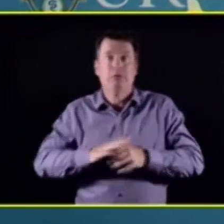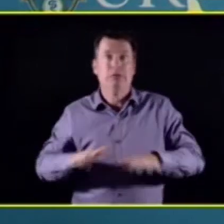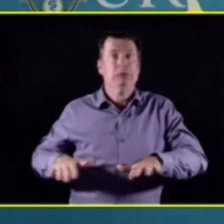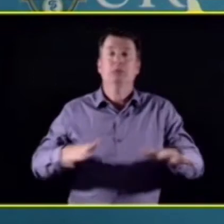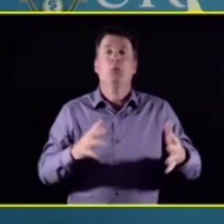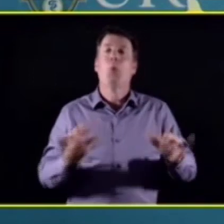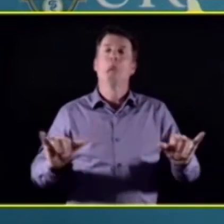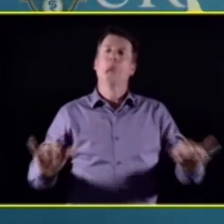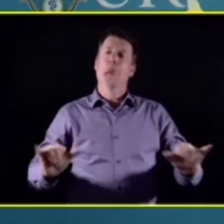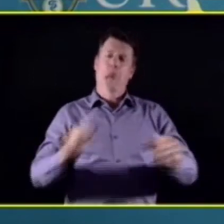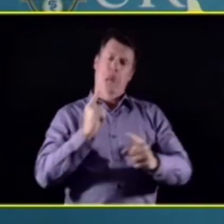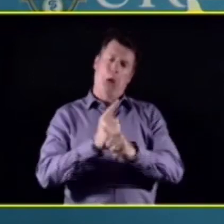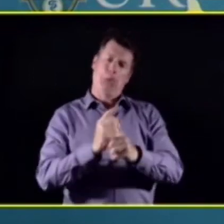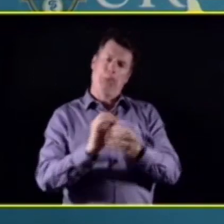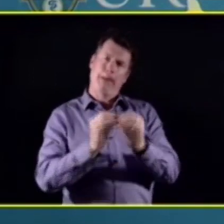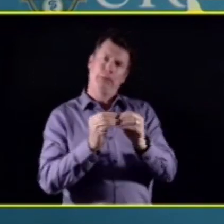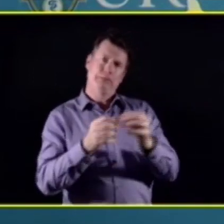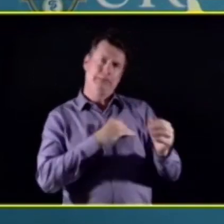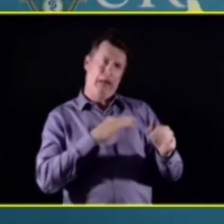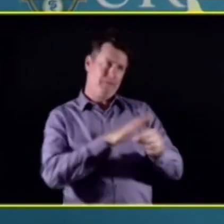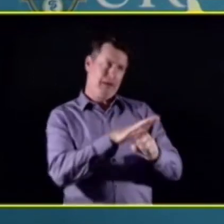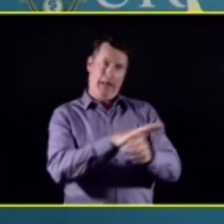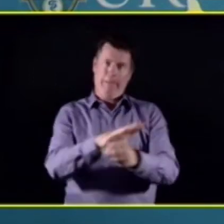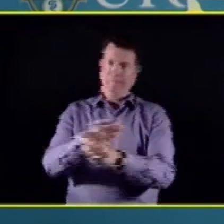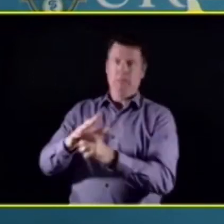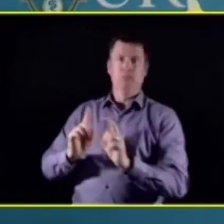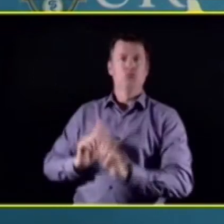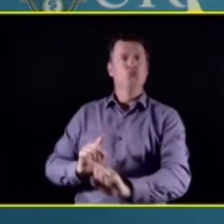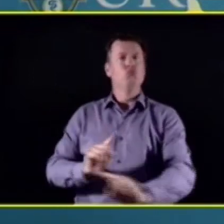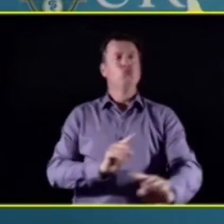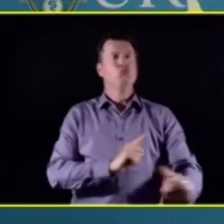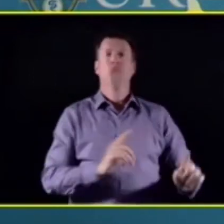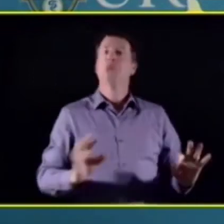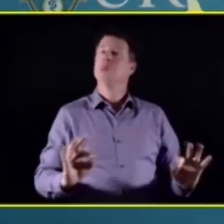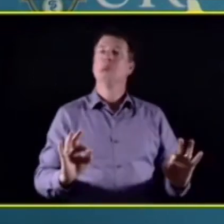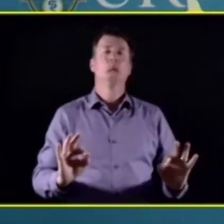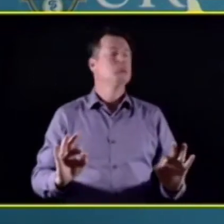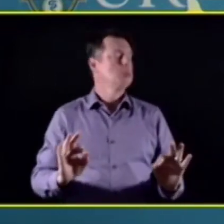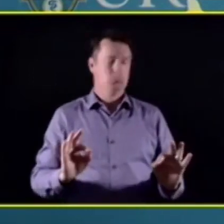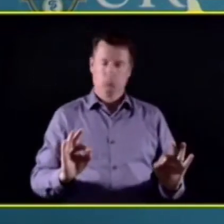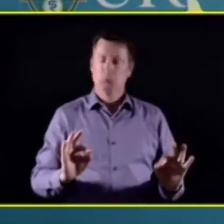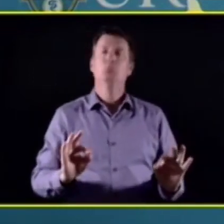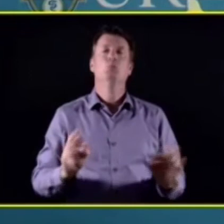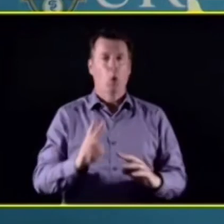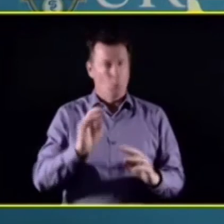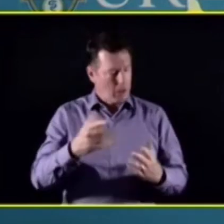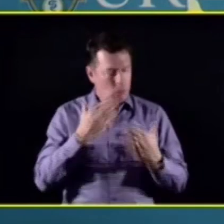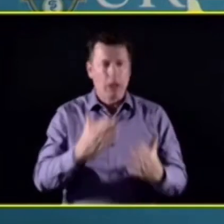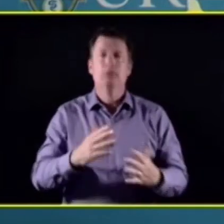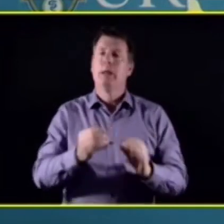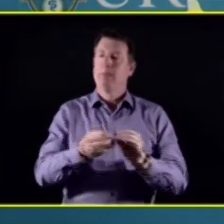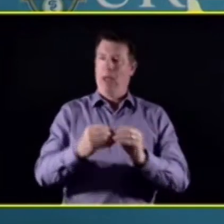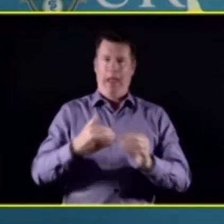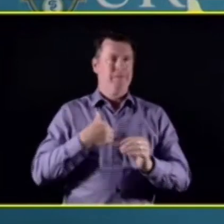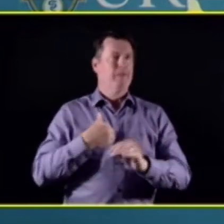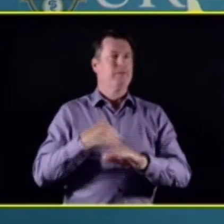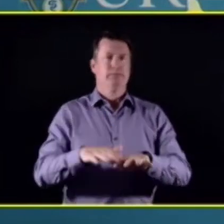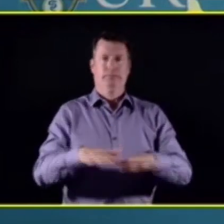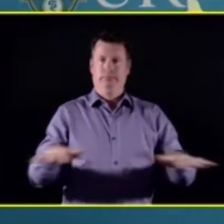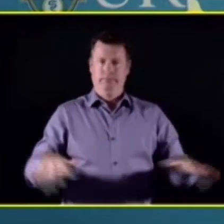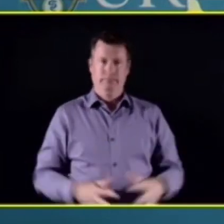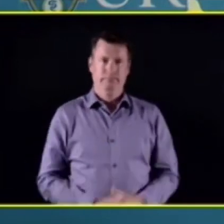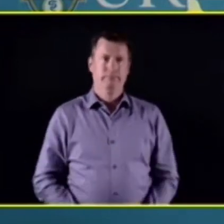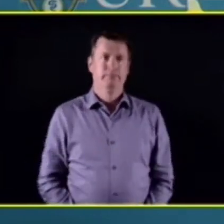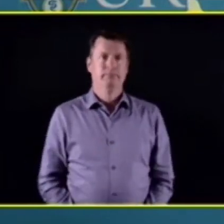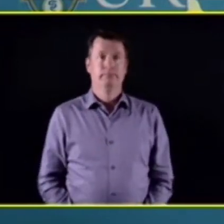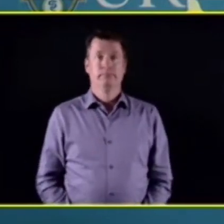pretty well. The hospital had to reduce its overall census to prepare for a